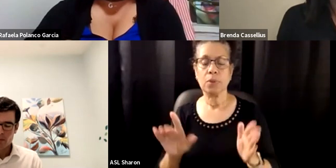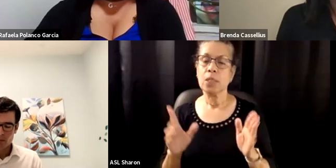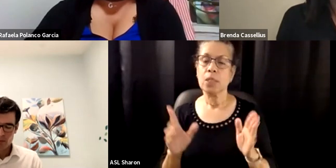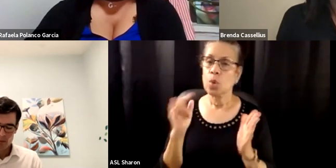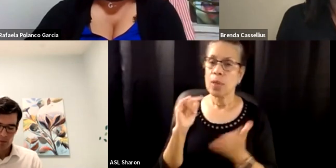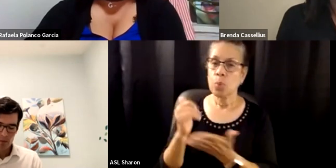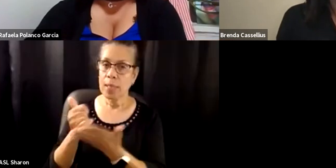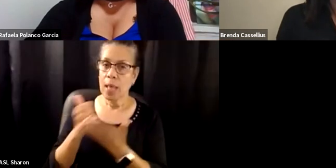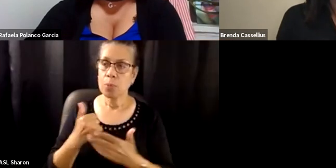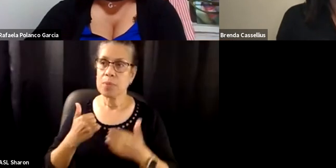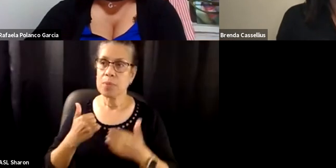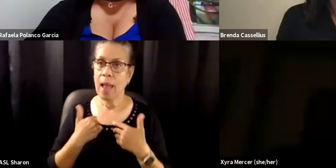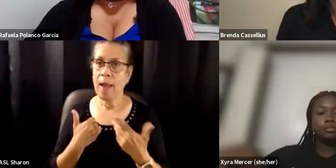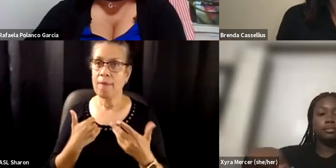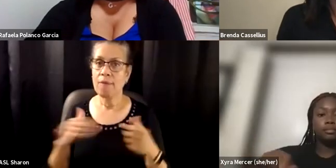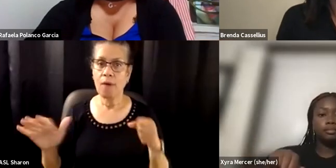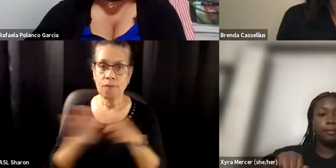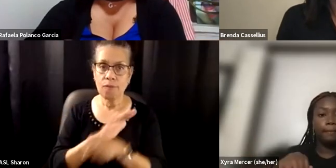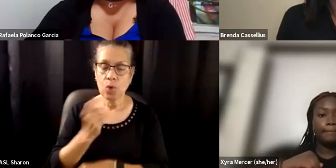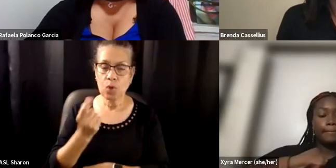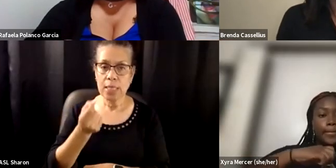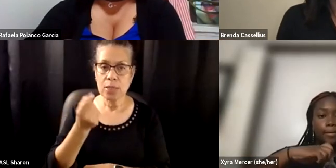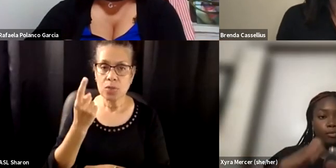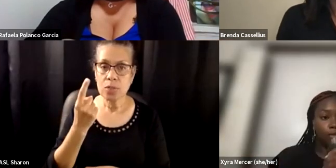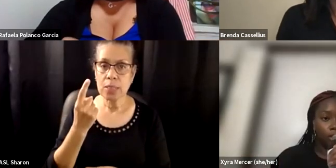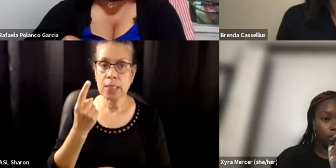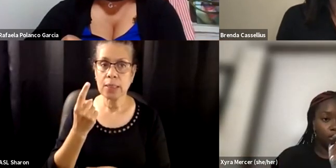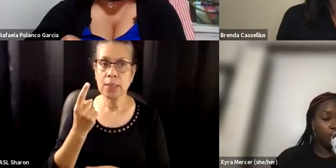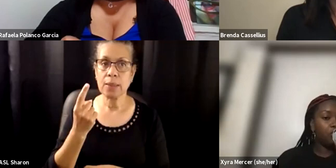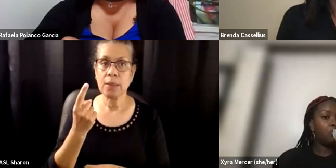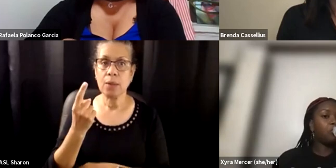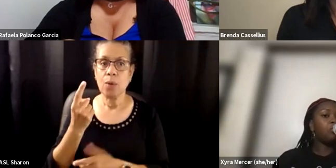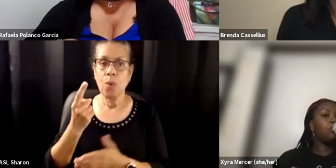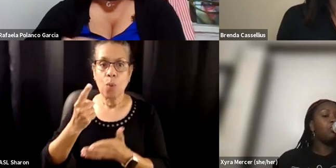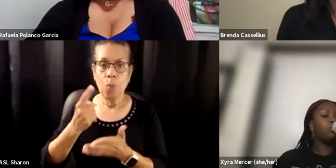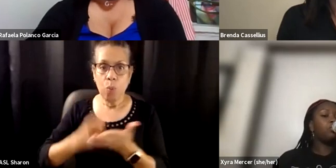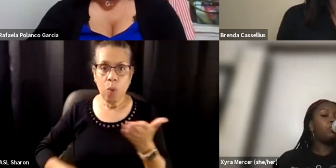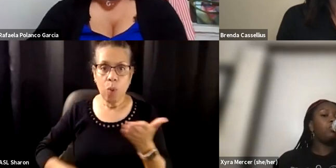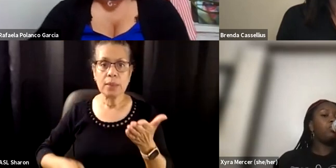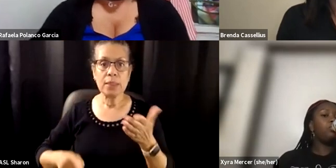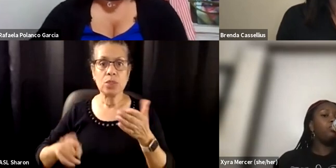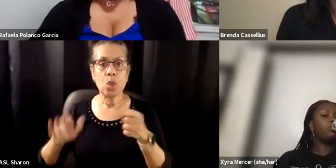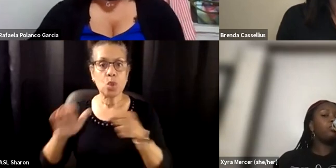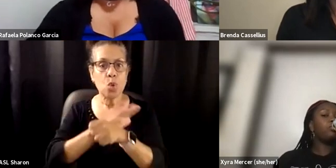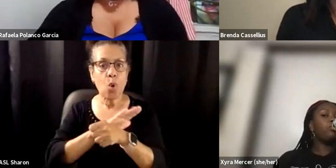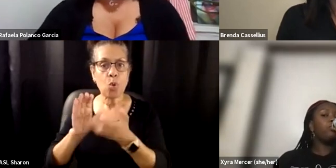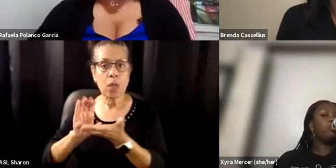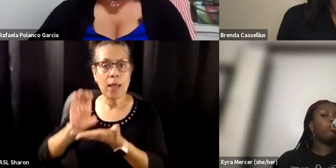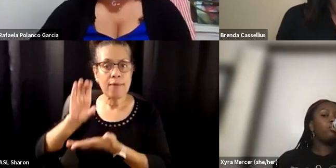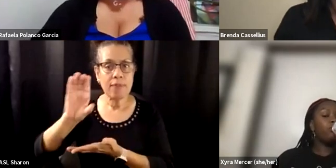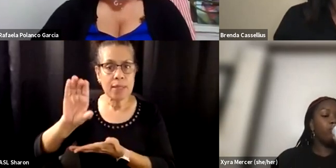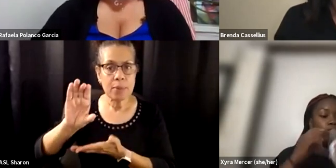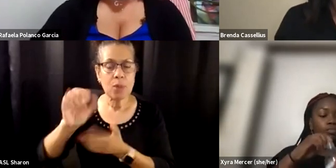be helpful to get like a full understanding of uh what total investments look like with the addition of